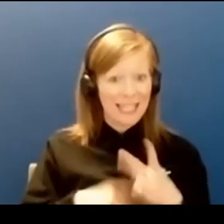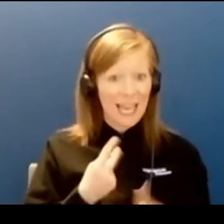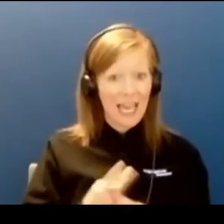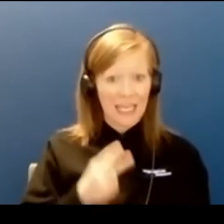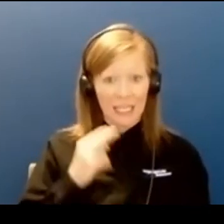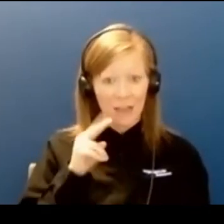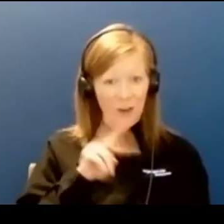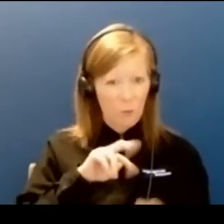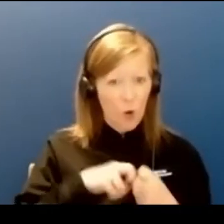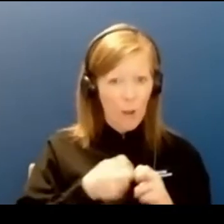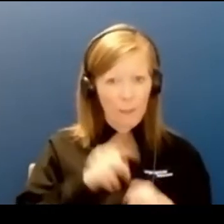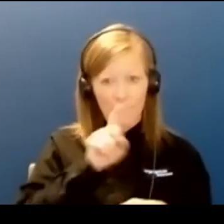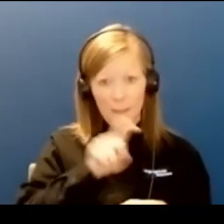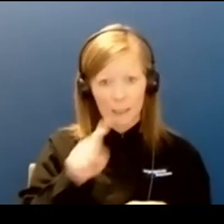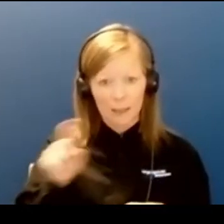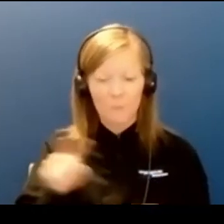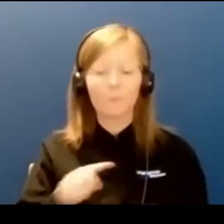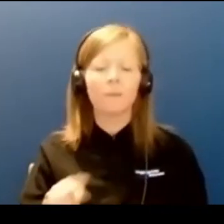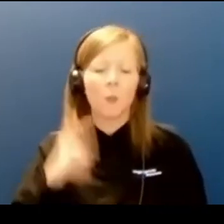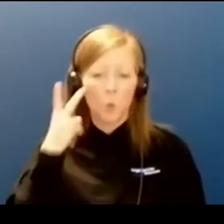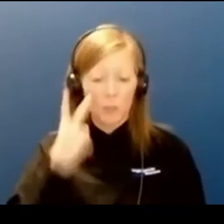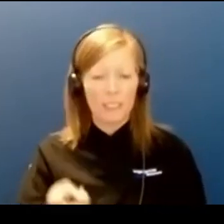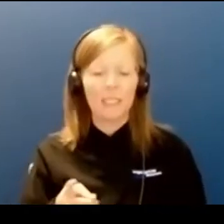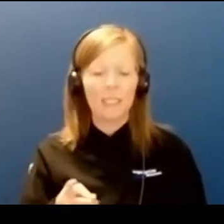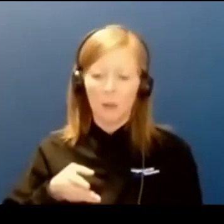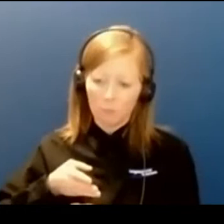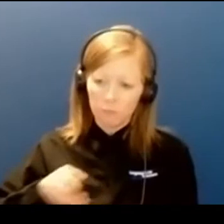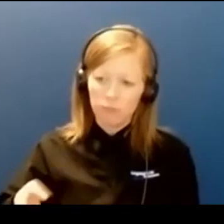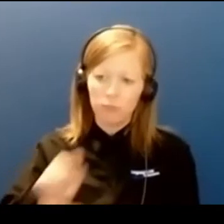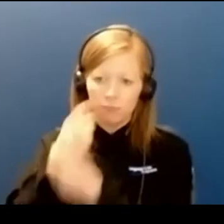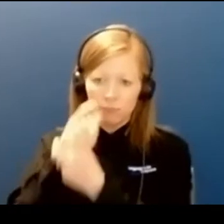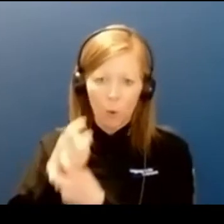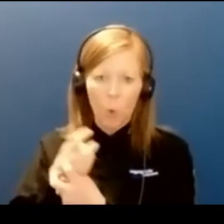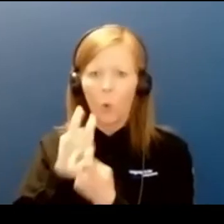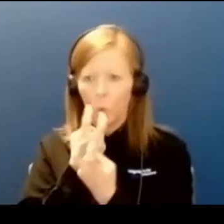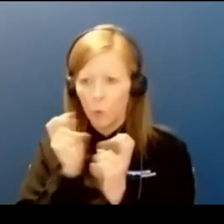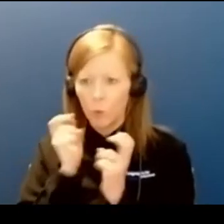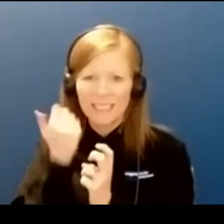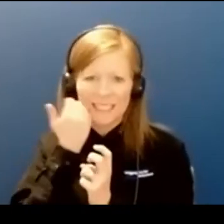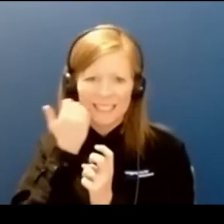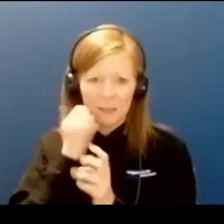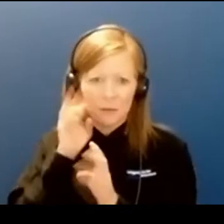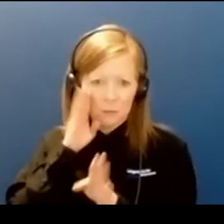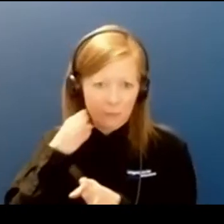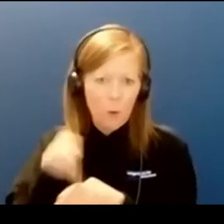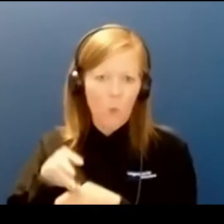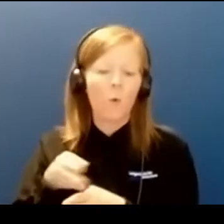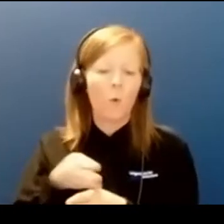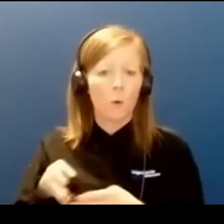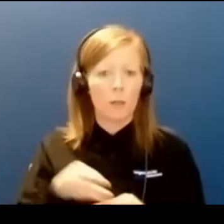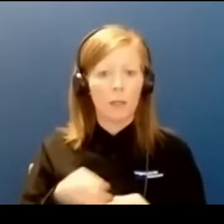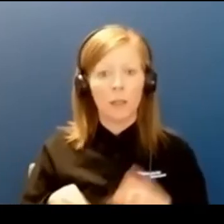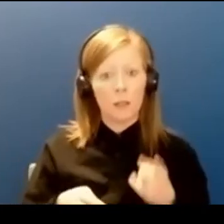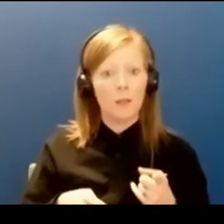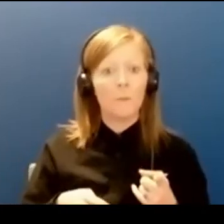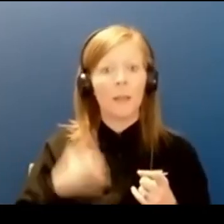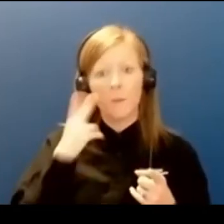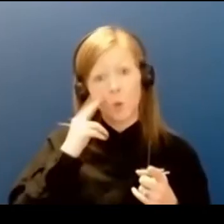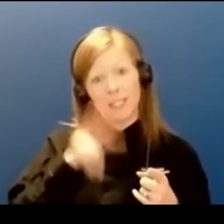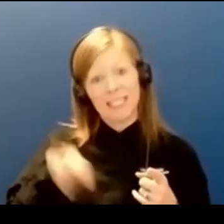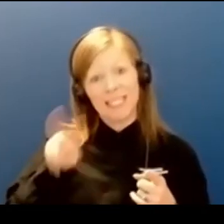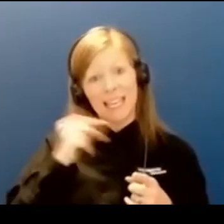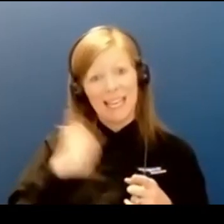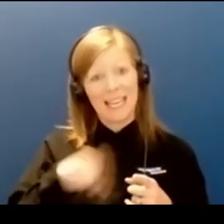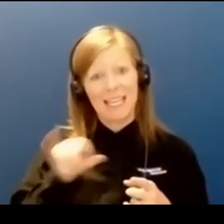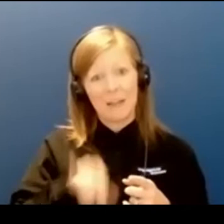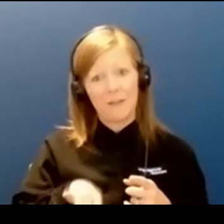very crowded, or if they have cross bites, or if they have a habit like Dr. Betty mentioned. So if you see any of that,